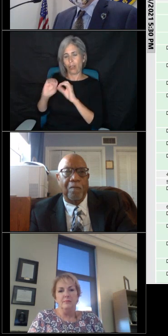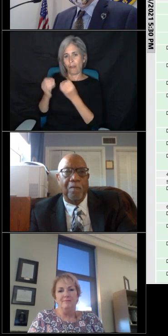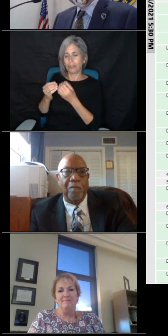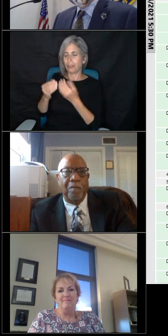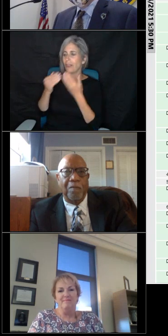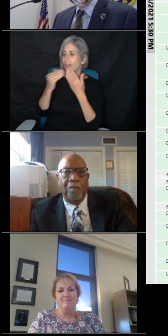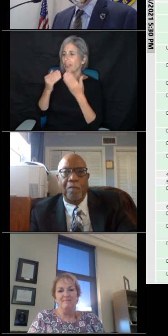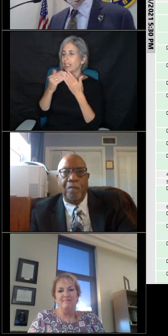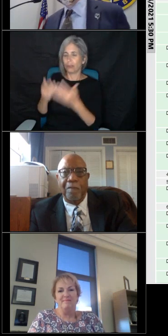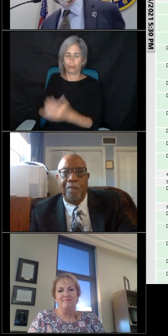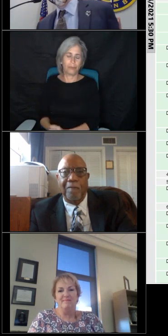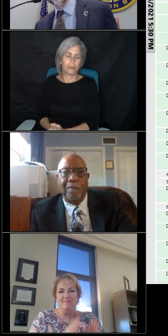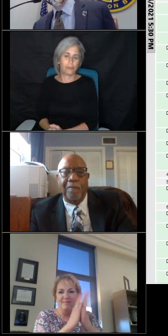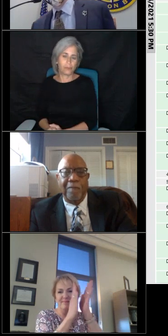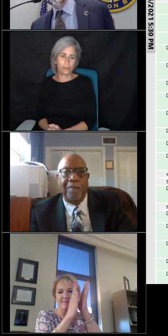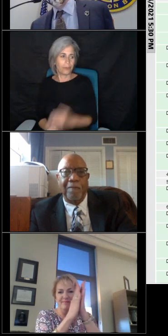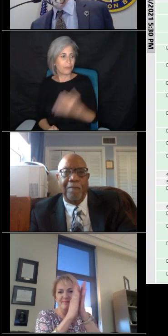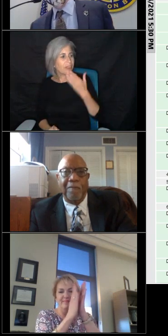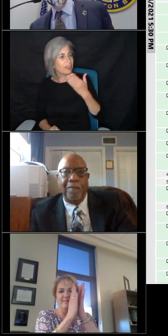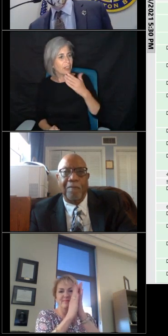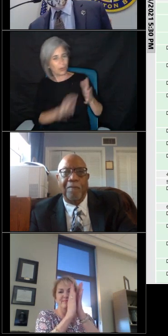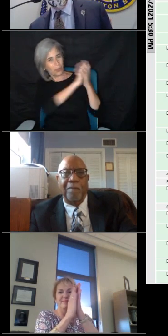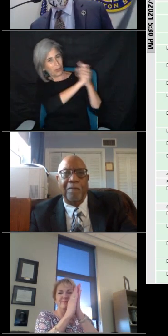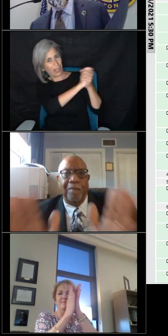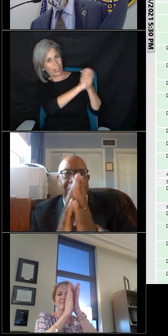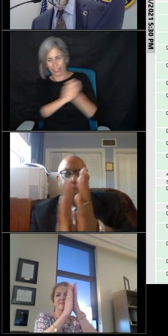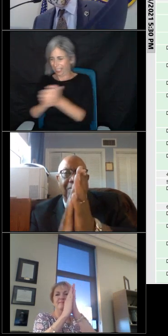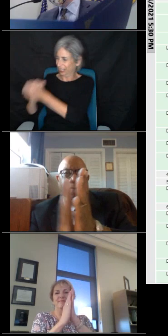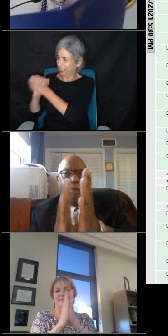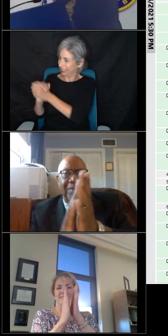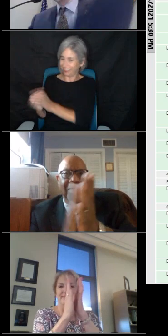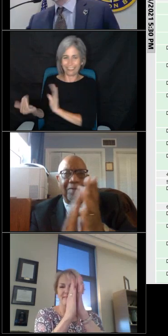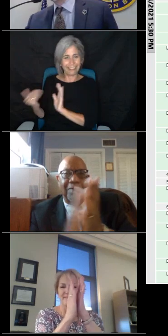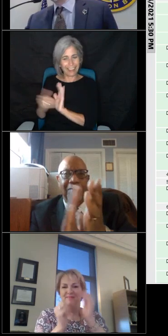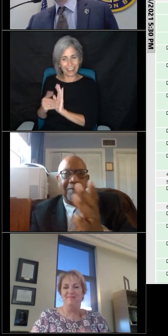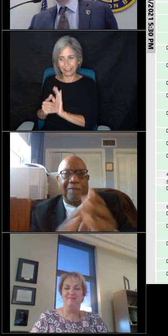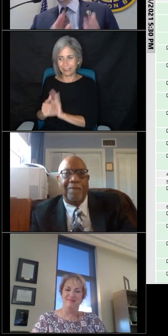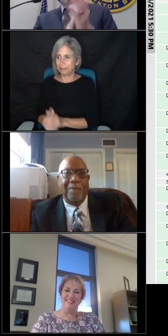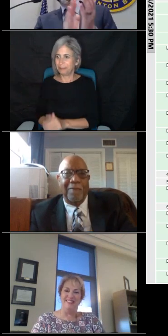you. Thank you, Crystal, and congratulations. Thank you.